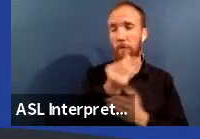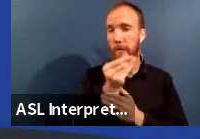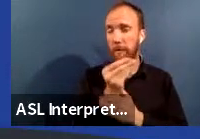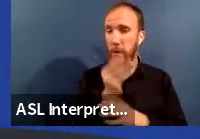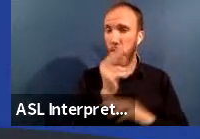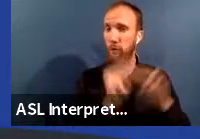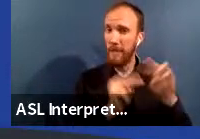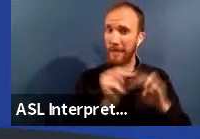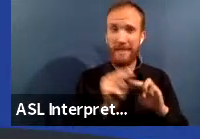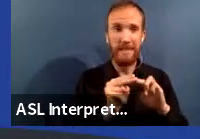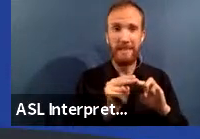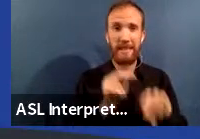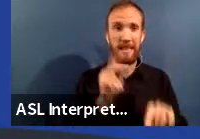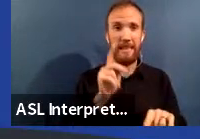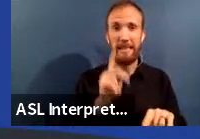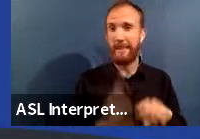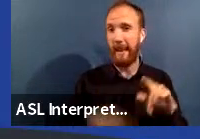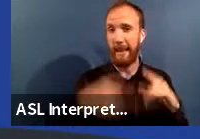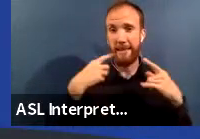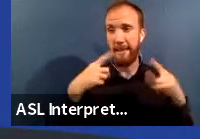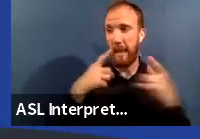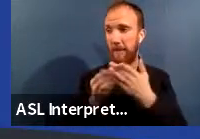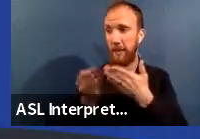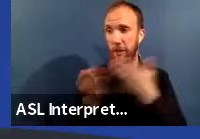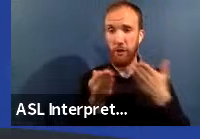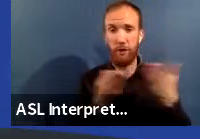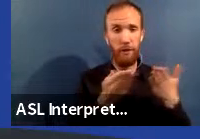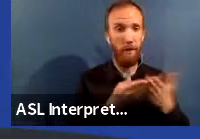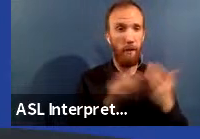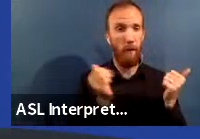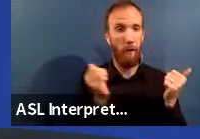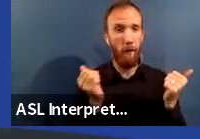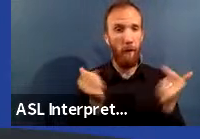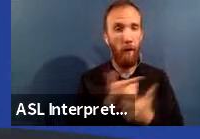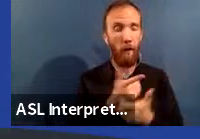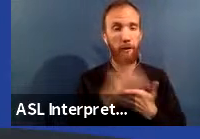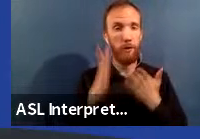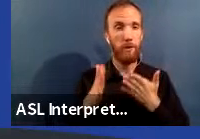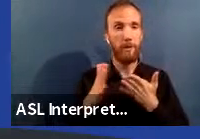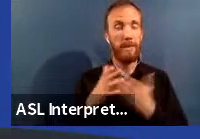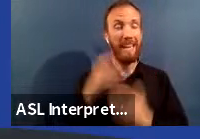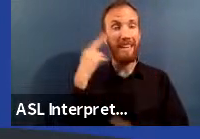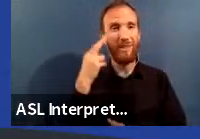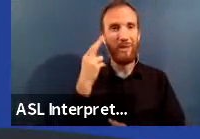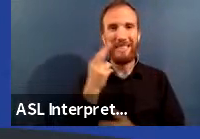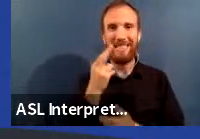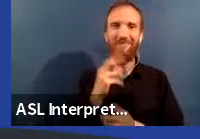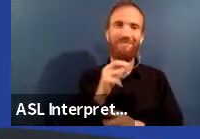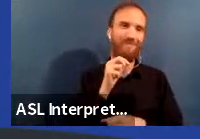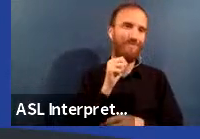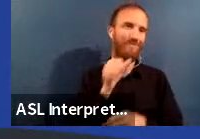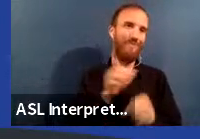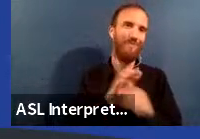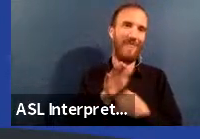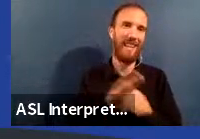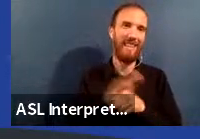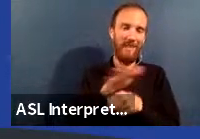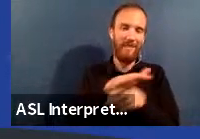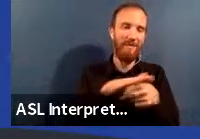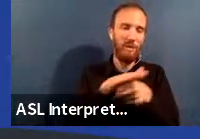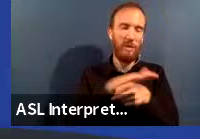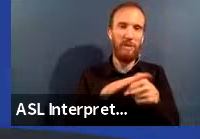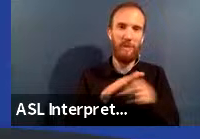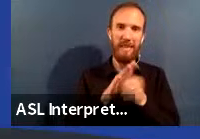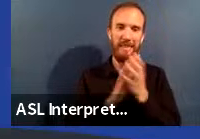cannot efficiently serve their enrolled population due to space pressures, and they require relief by way of new